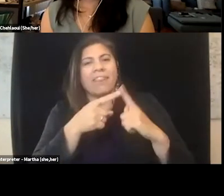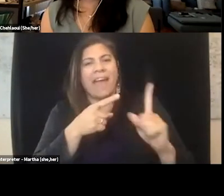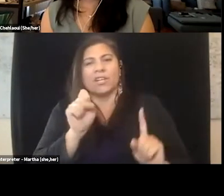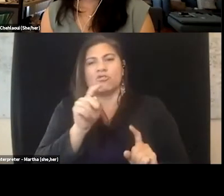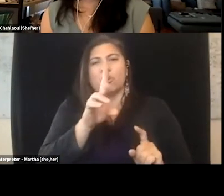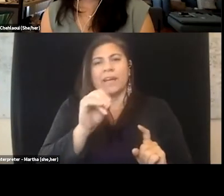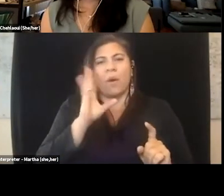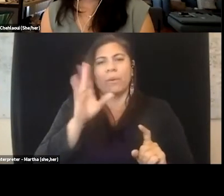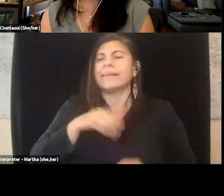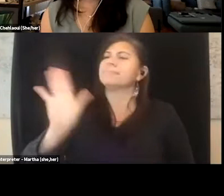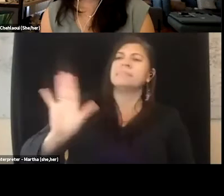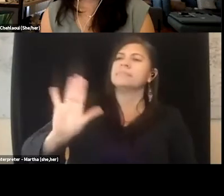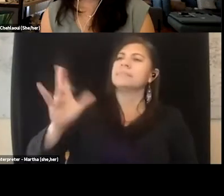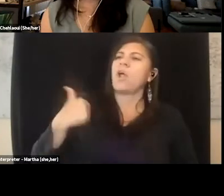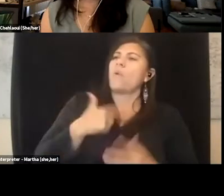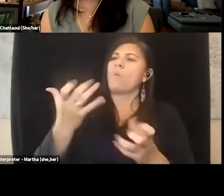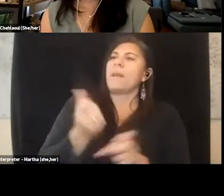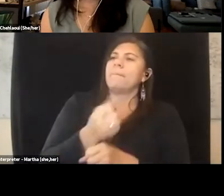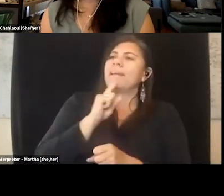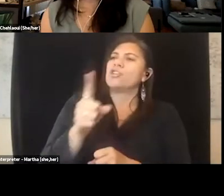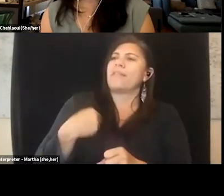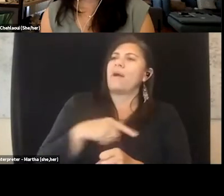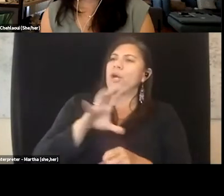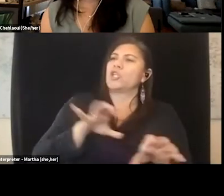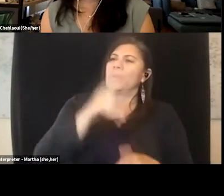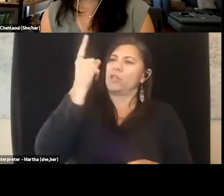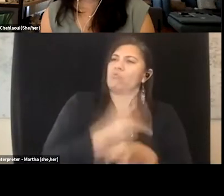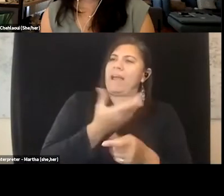and networks who are saying, look, we want to make sure that we're doing right. And so